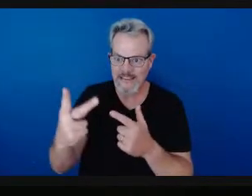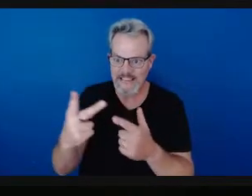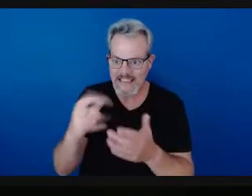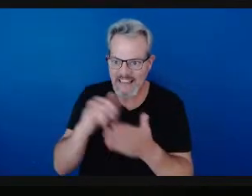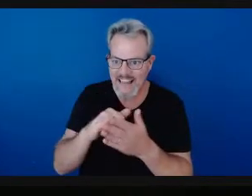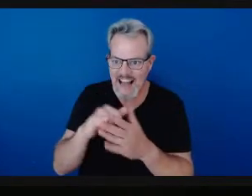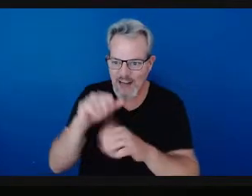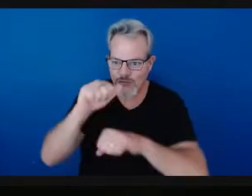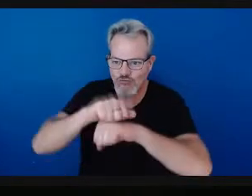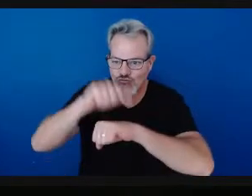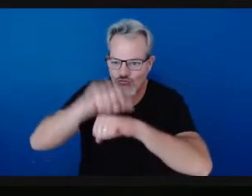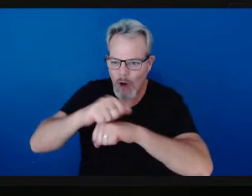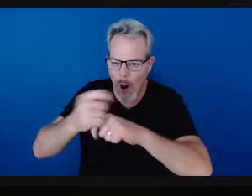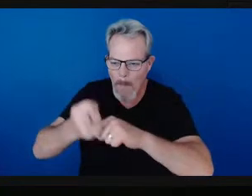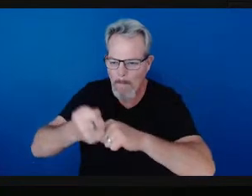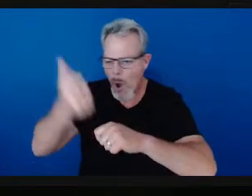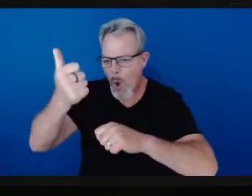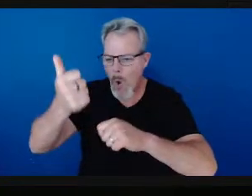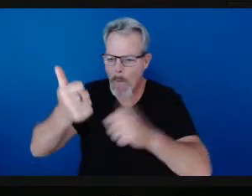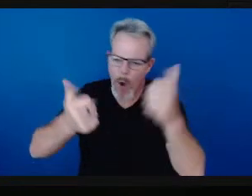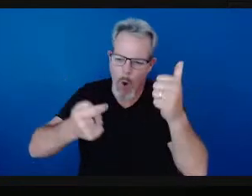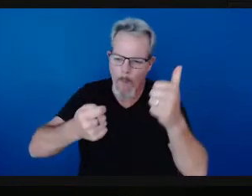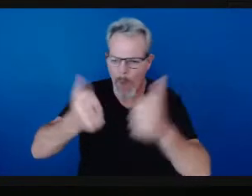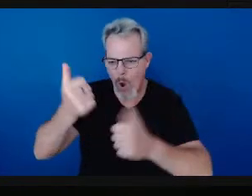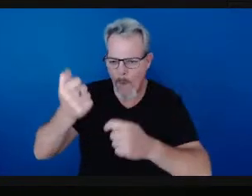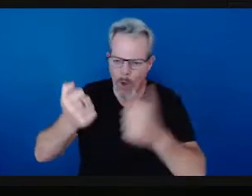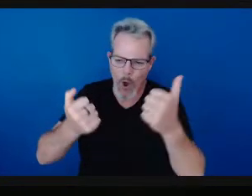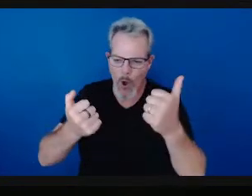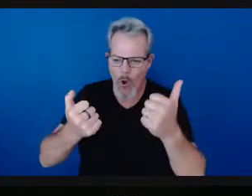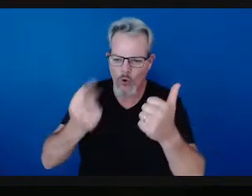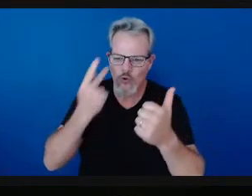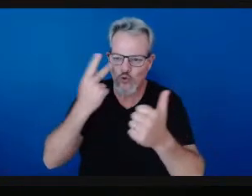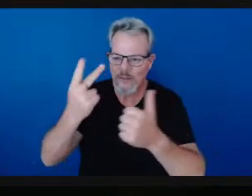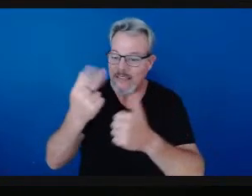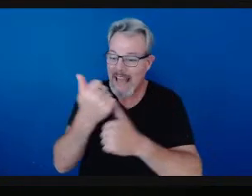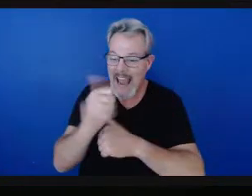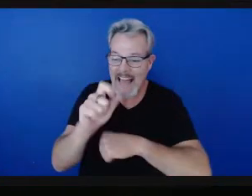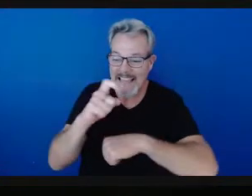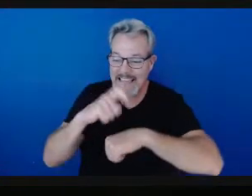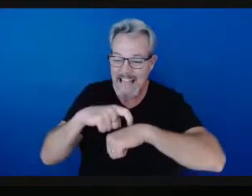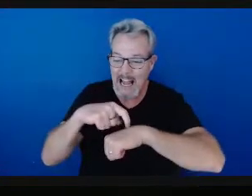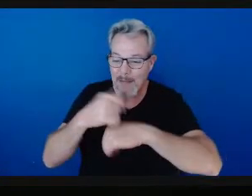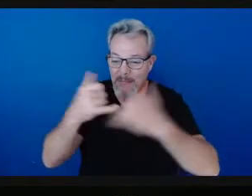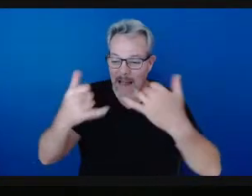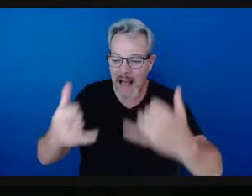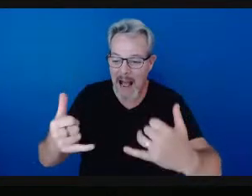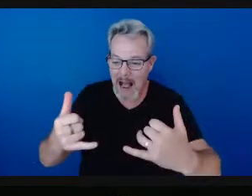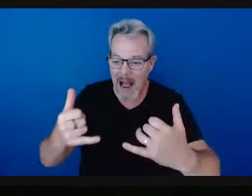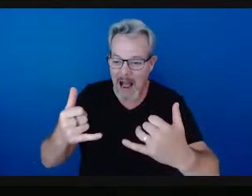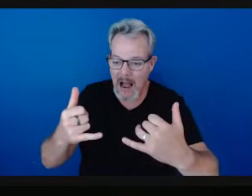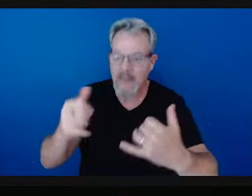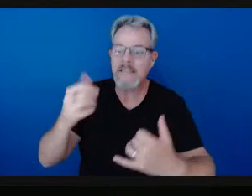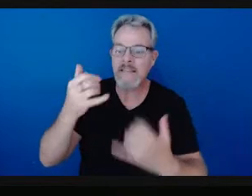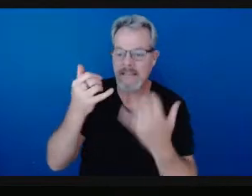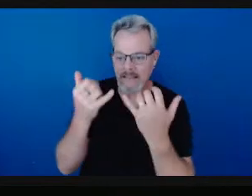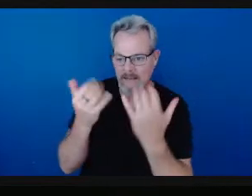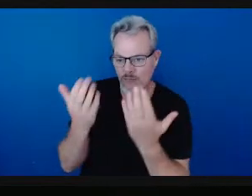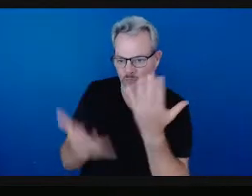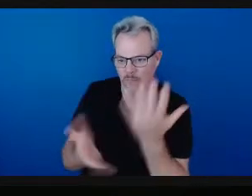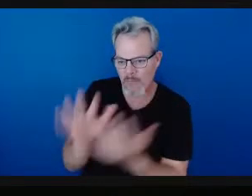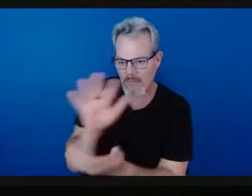chunks of rock getting flung into the air when a lava bursts through any second. Right around